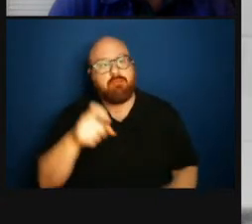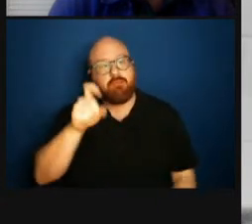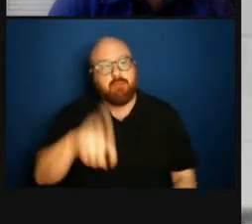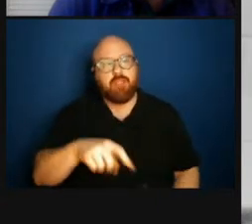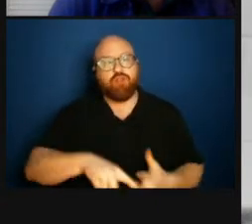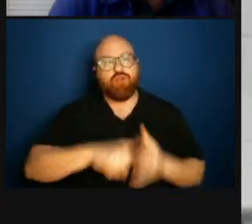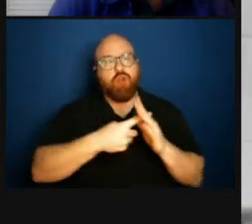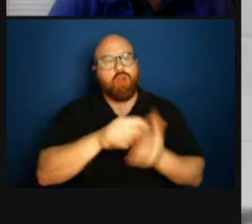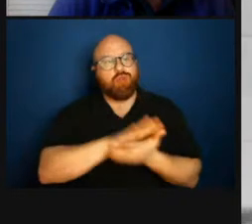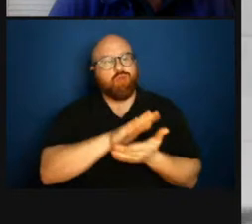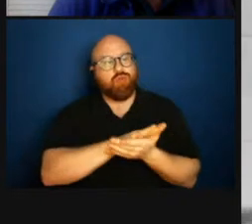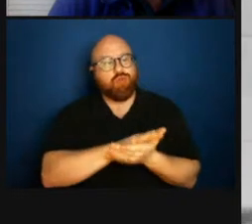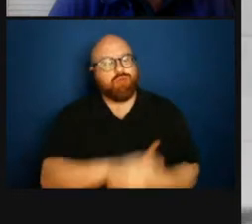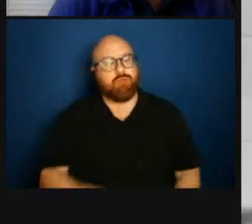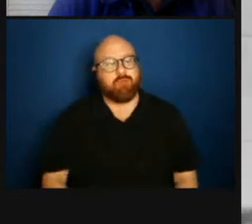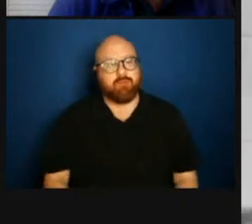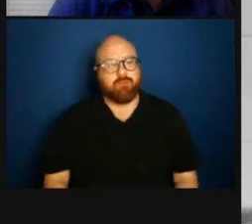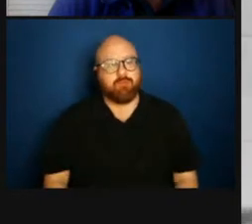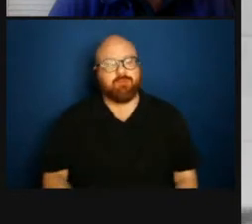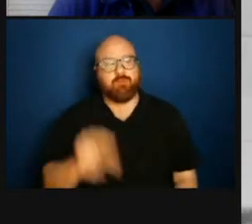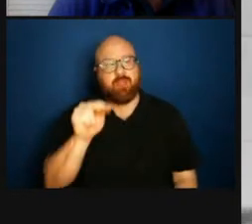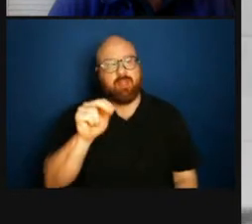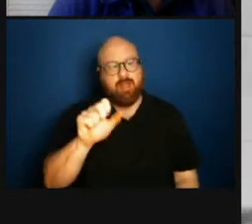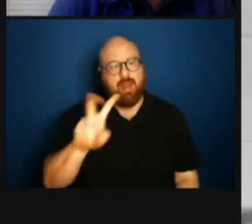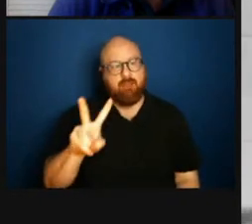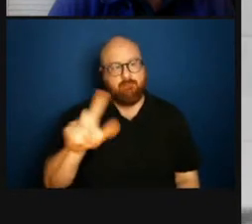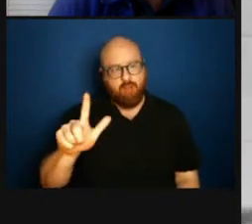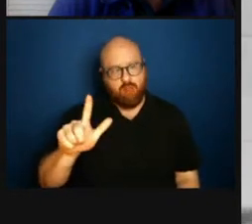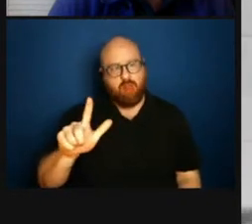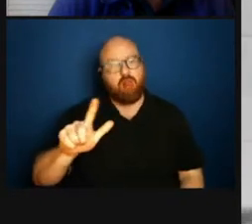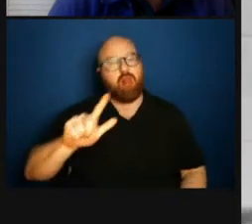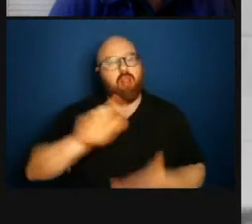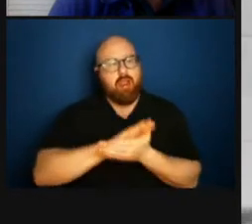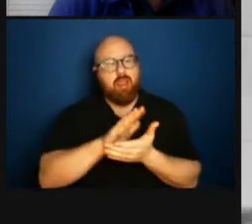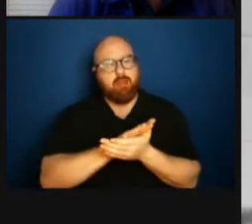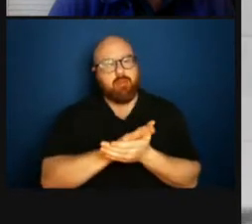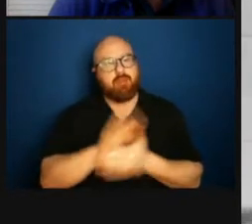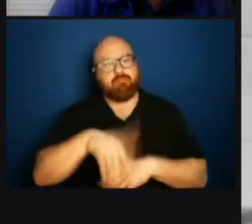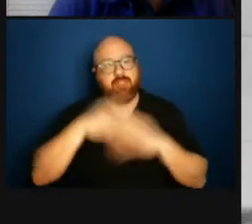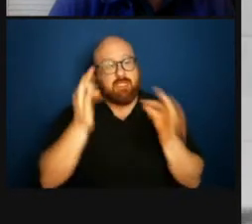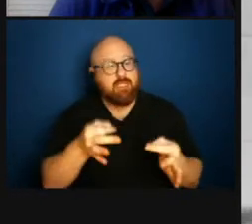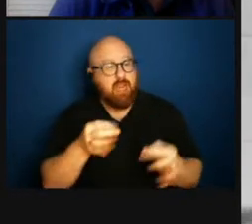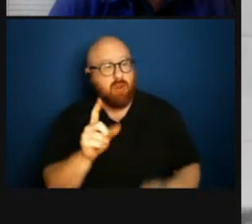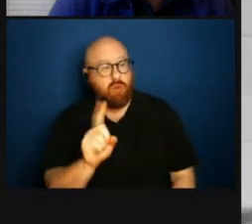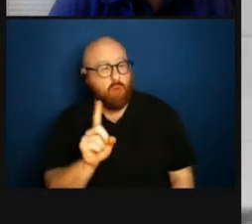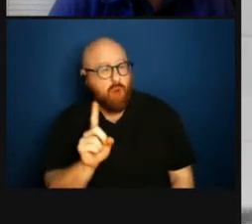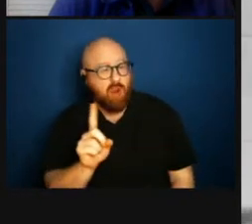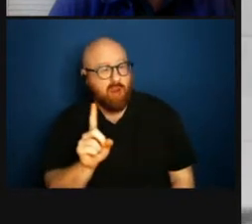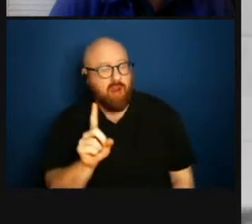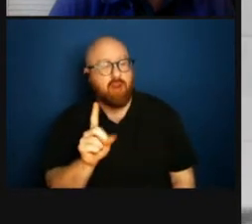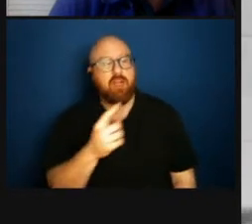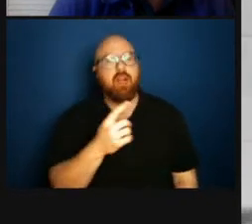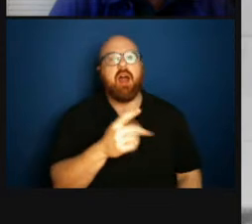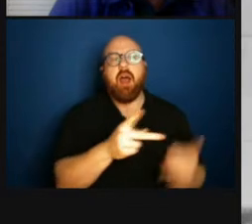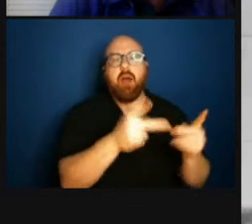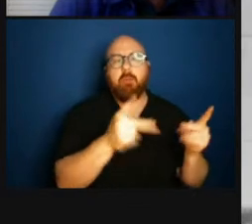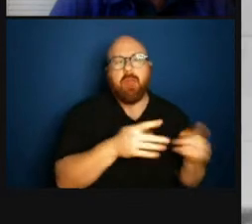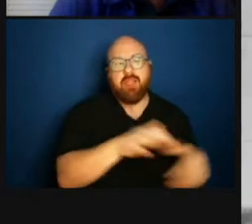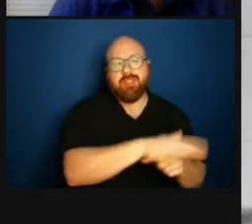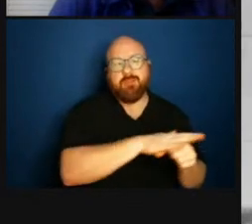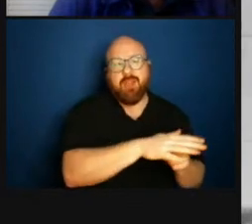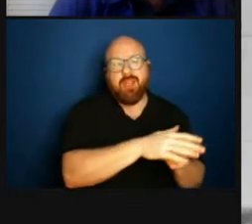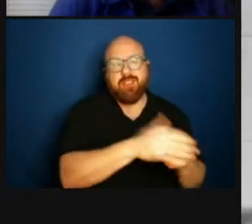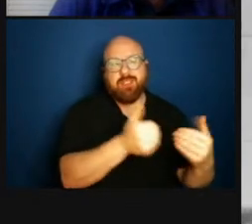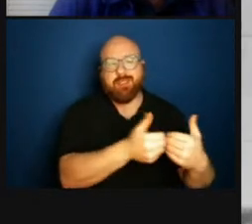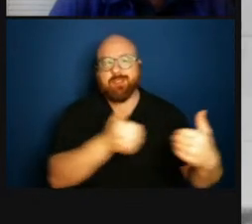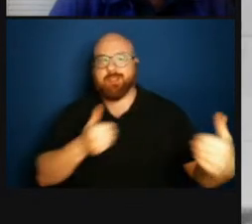school, the Naval Academy, and they decided to go to a place that was separate from the rest of the bad cities where you